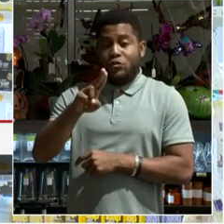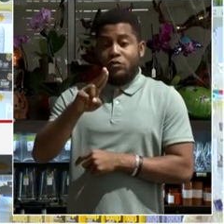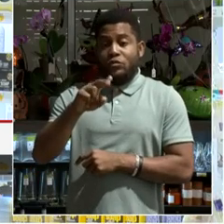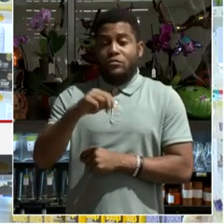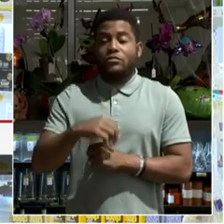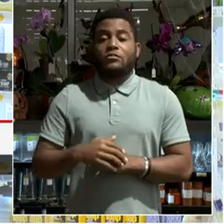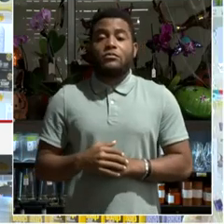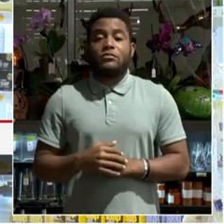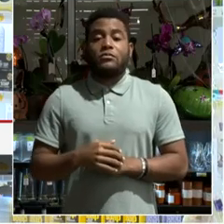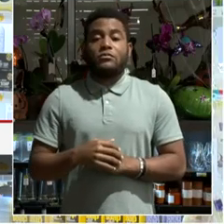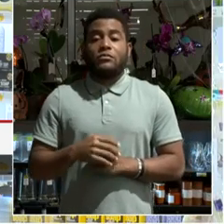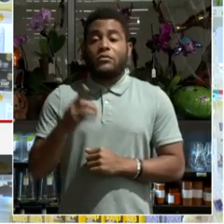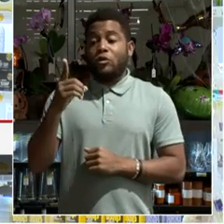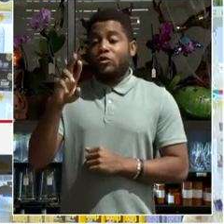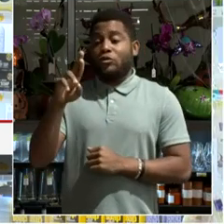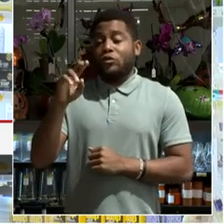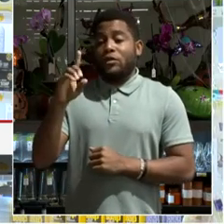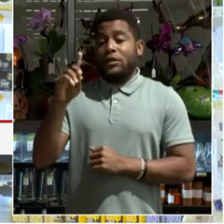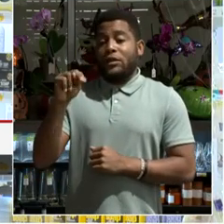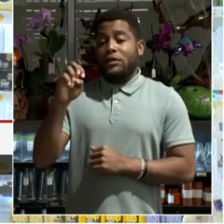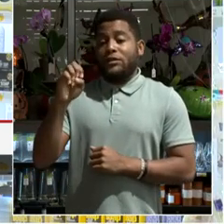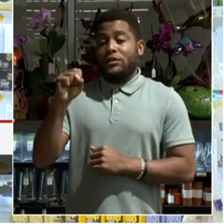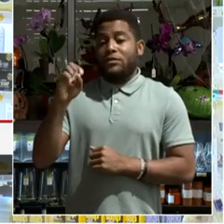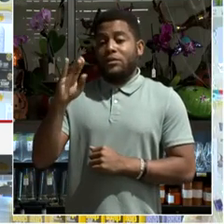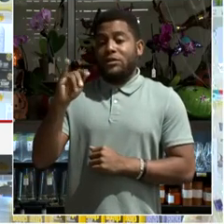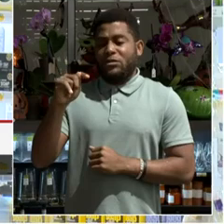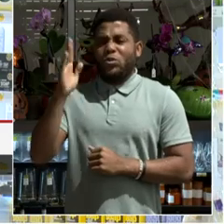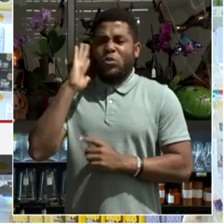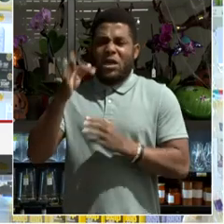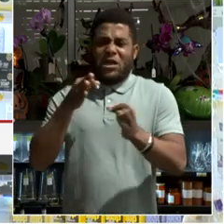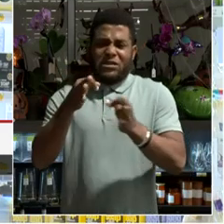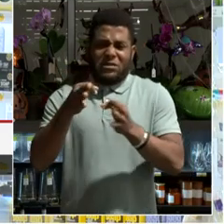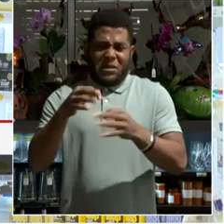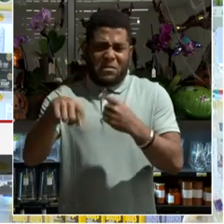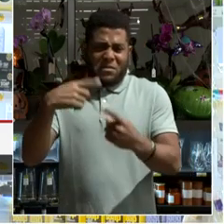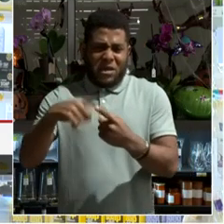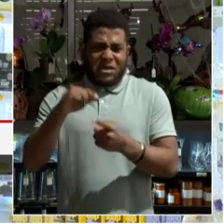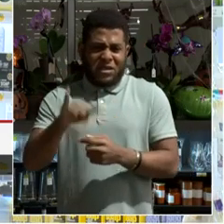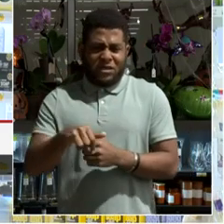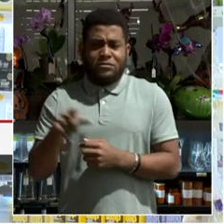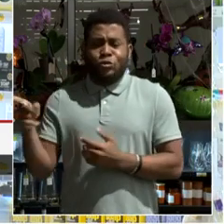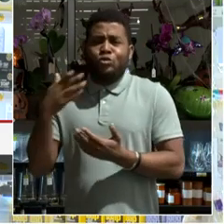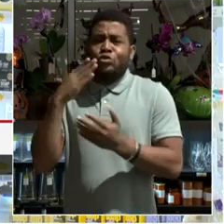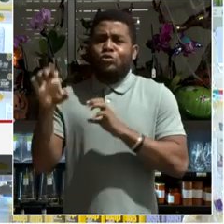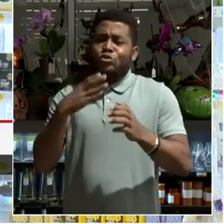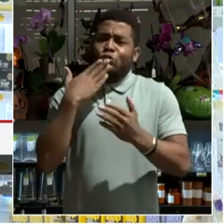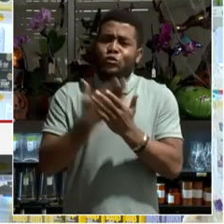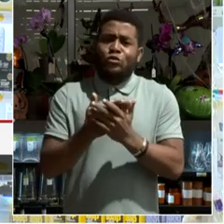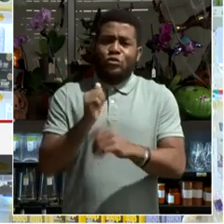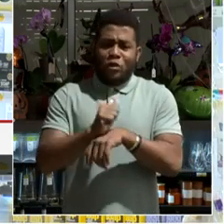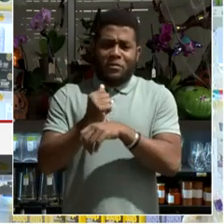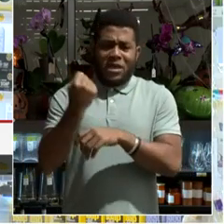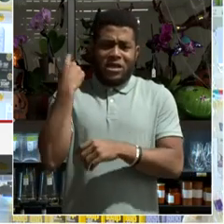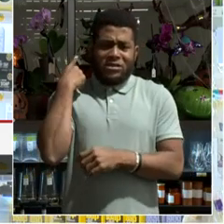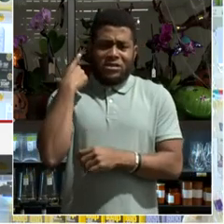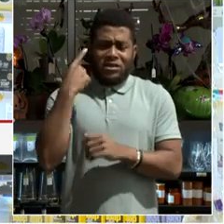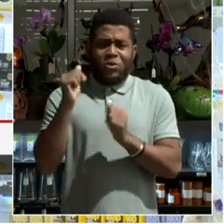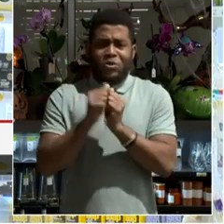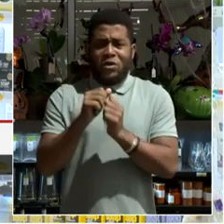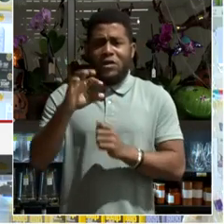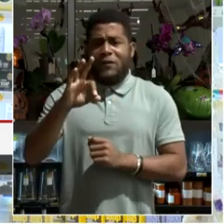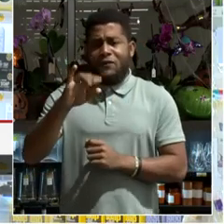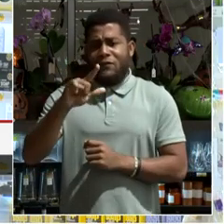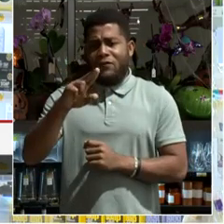how well last year we did with the flu, and we don't want to risk going